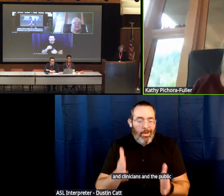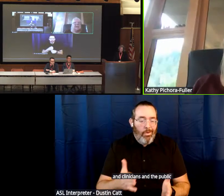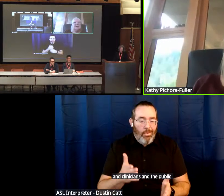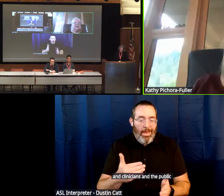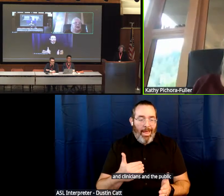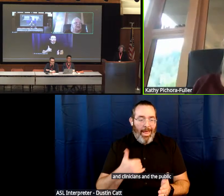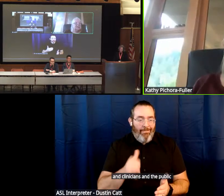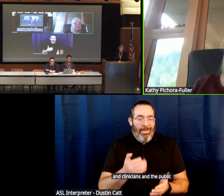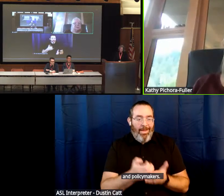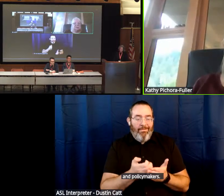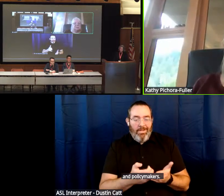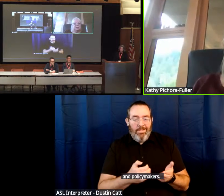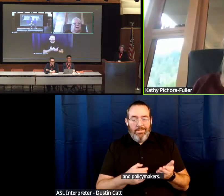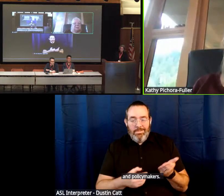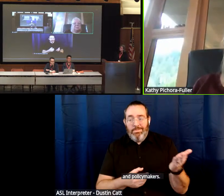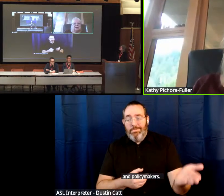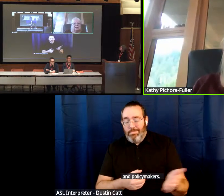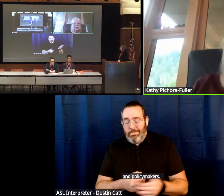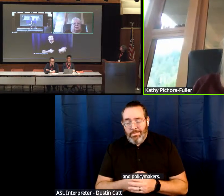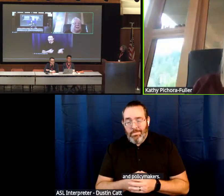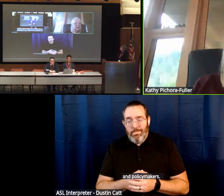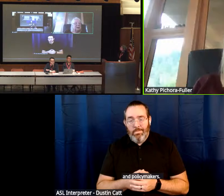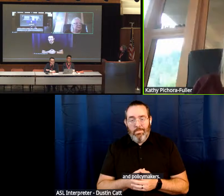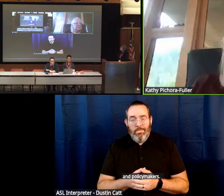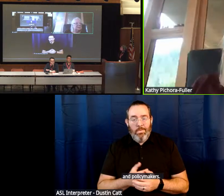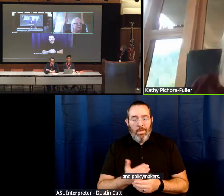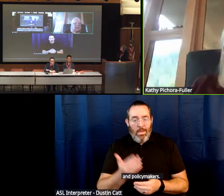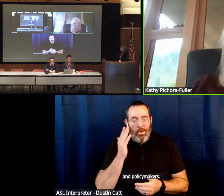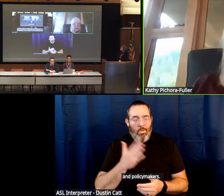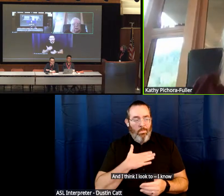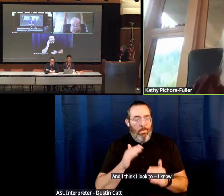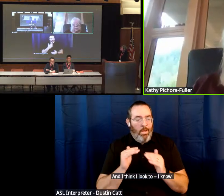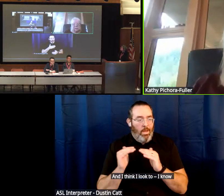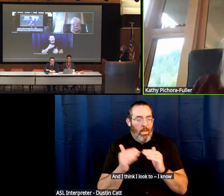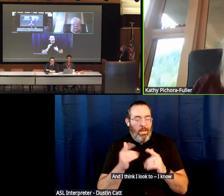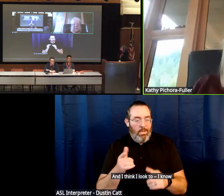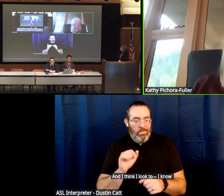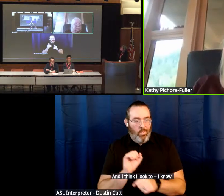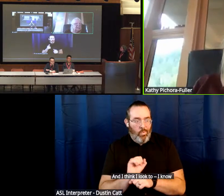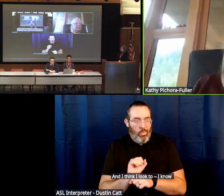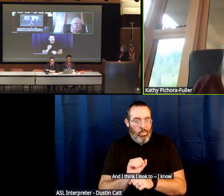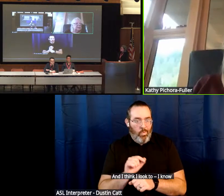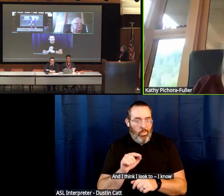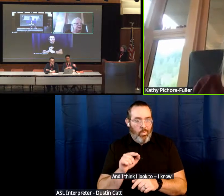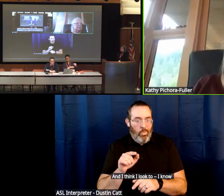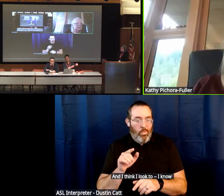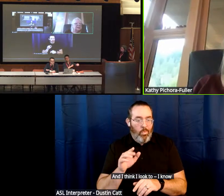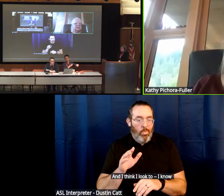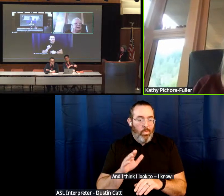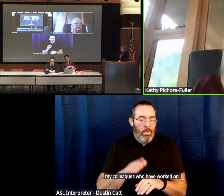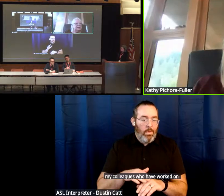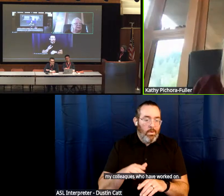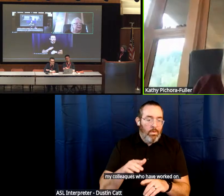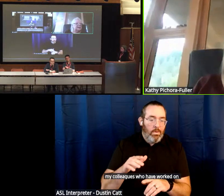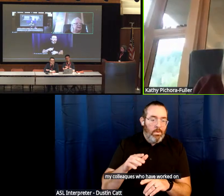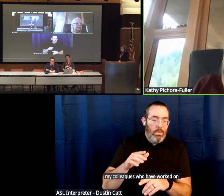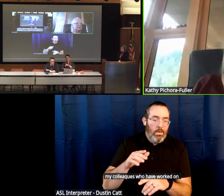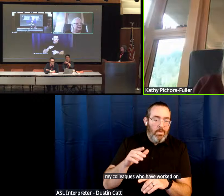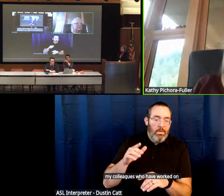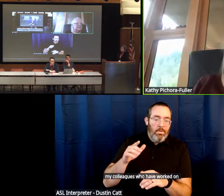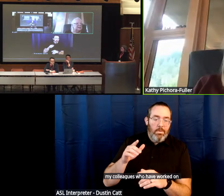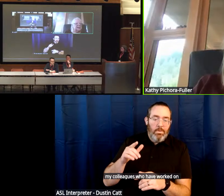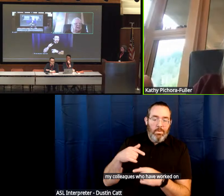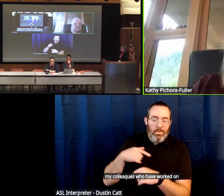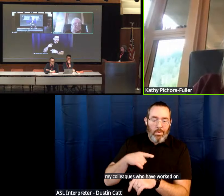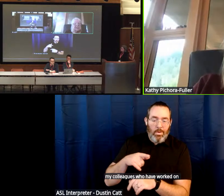think I look to, I know my colleagues who've worked on the Canadian Longitudinal Study on Aging and our